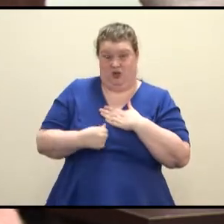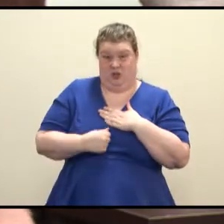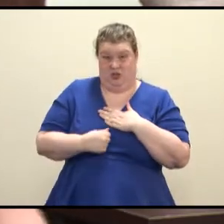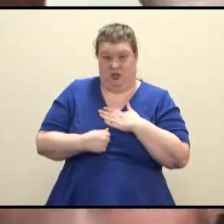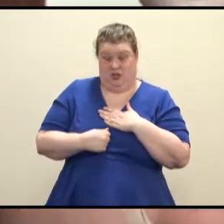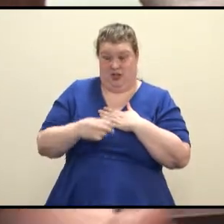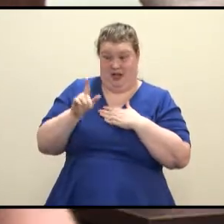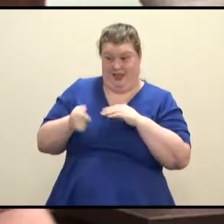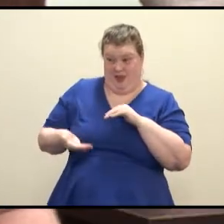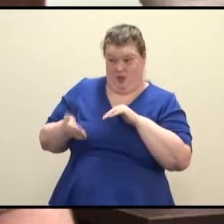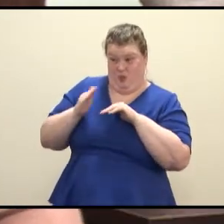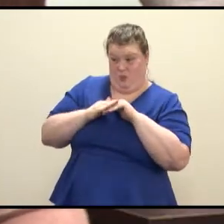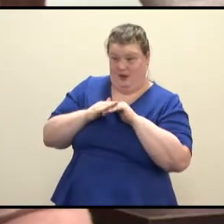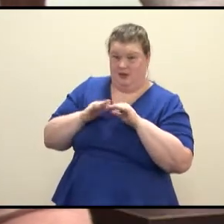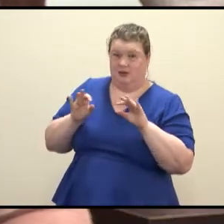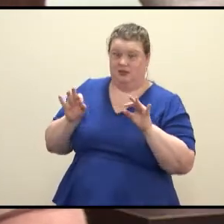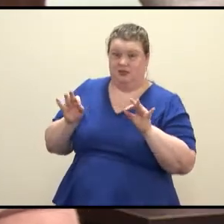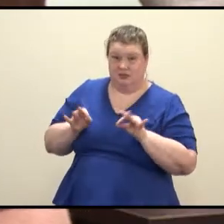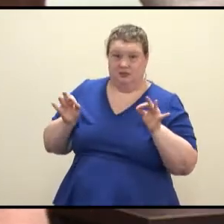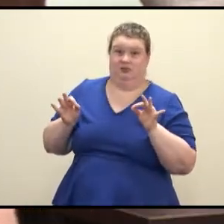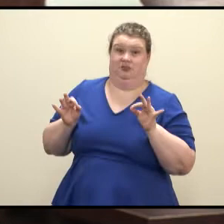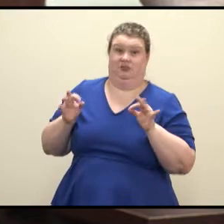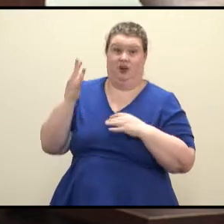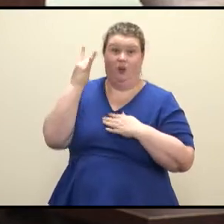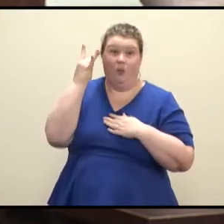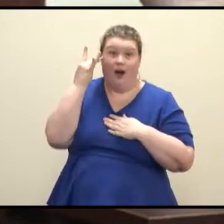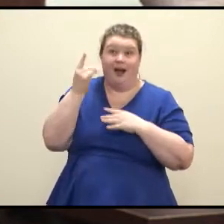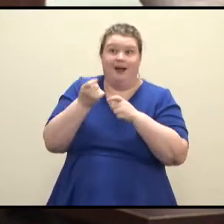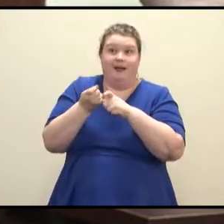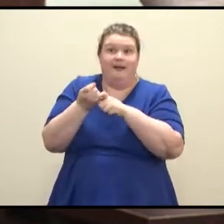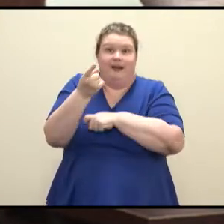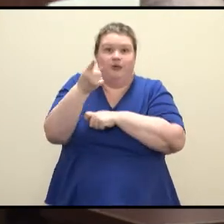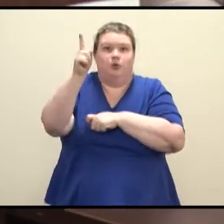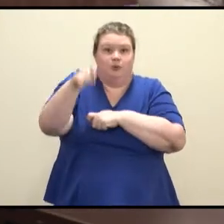consider the raise that much, as we are set to receive a $500 raise next